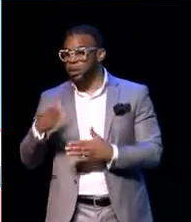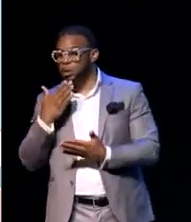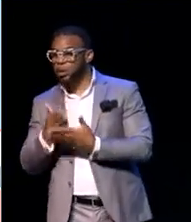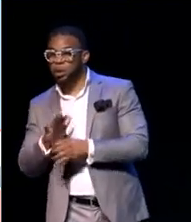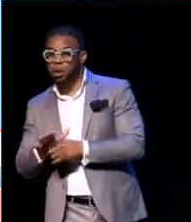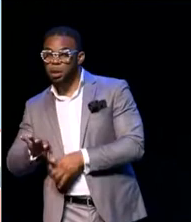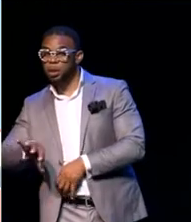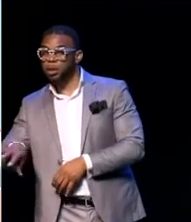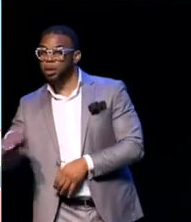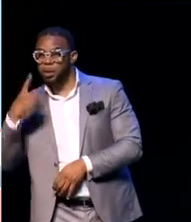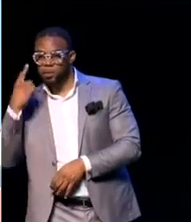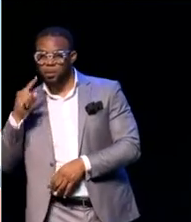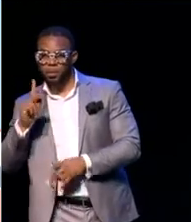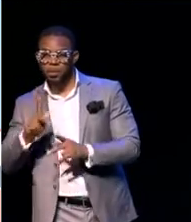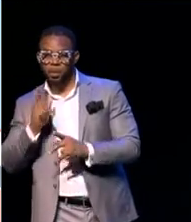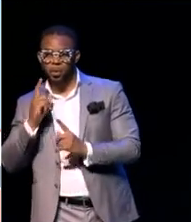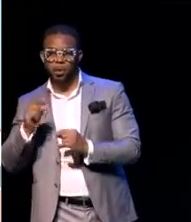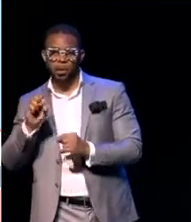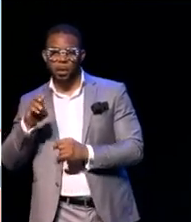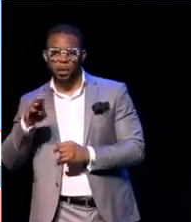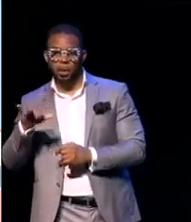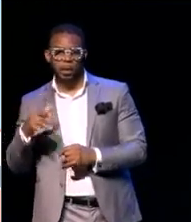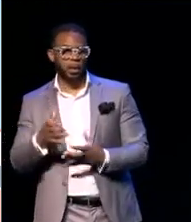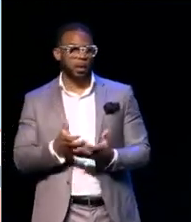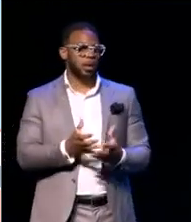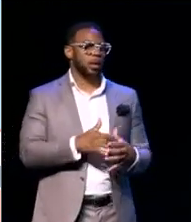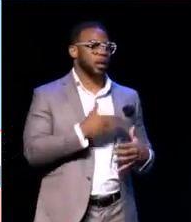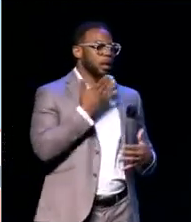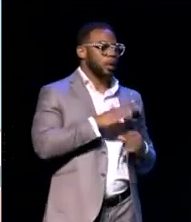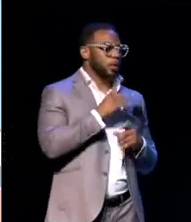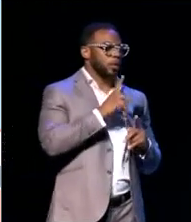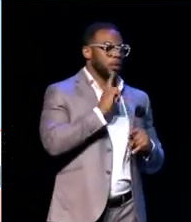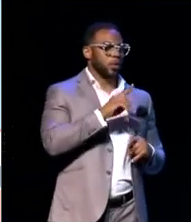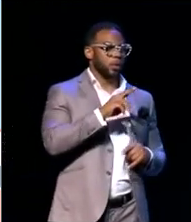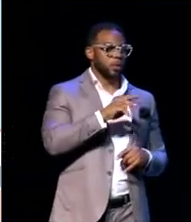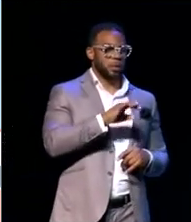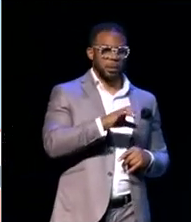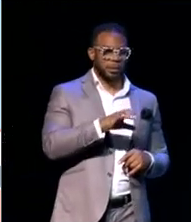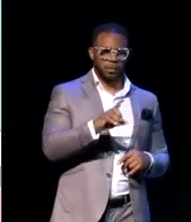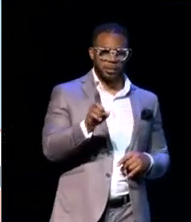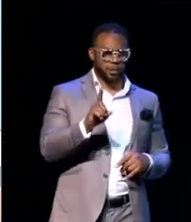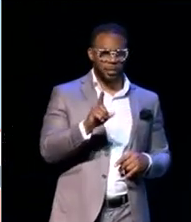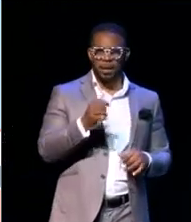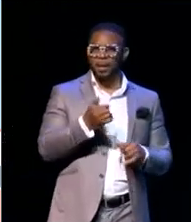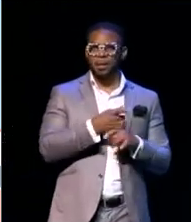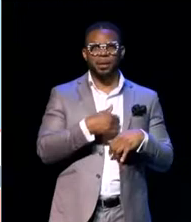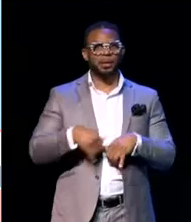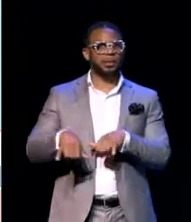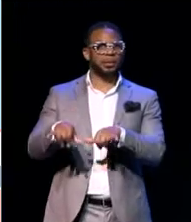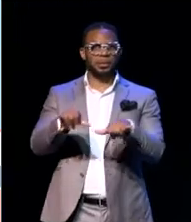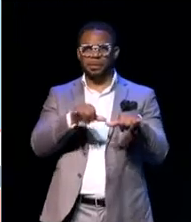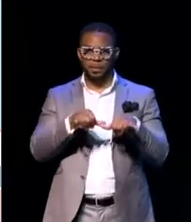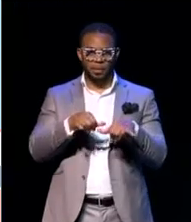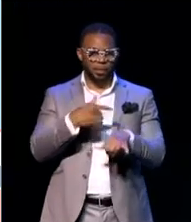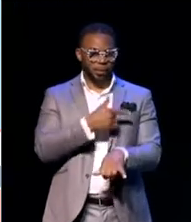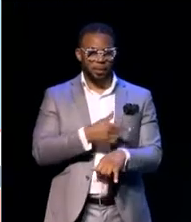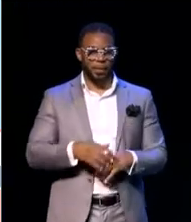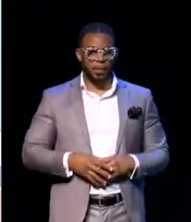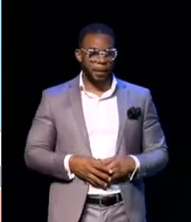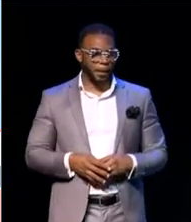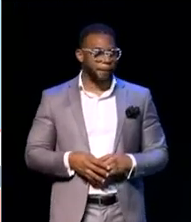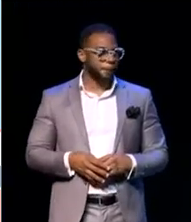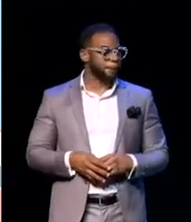good enough for the folks who go to Sibley, these are good enough for the folks that go to UMC, okay? Everybody's getting the same